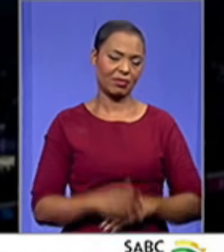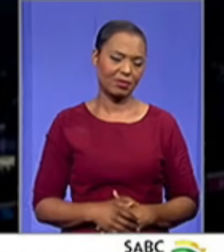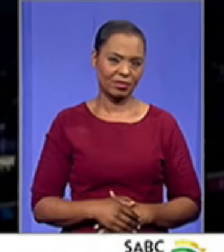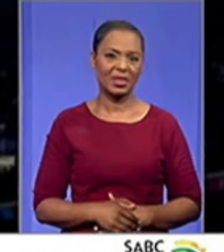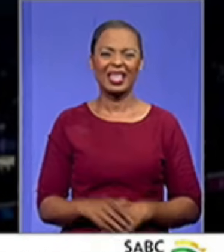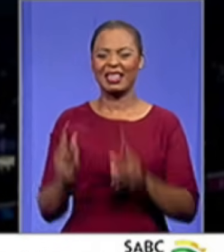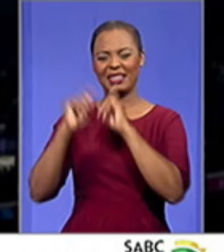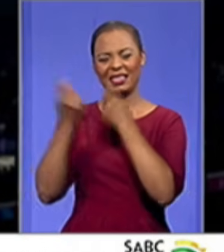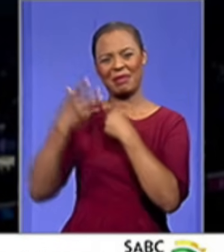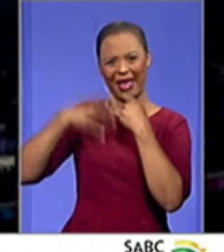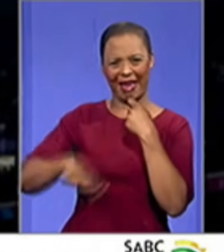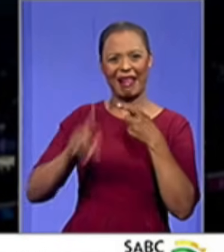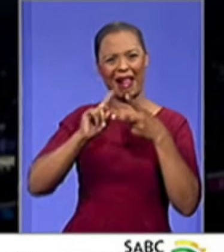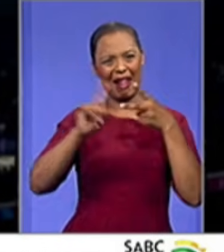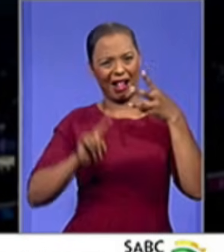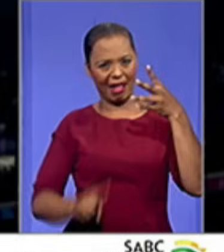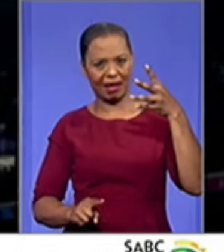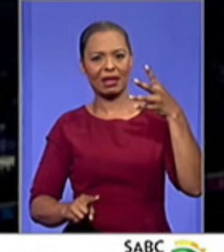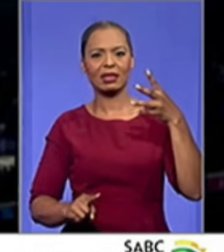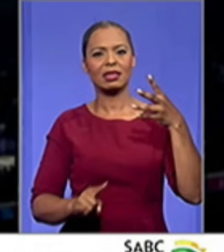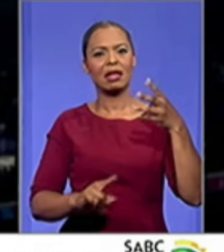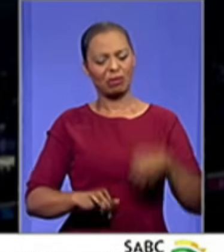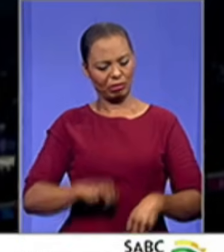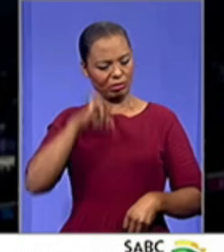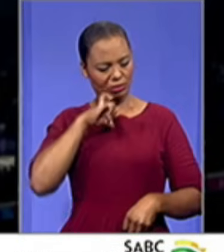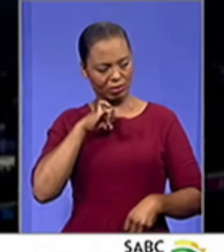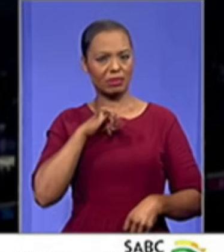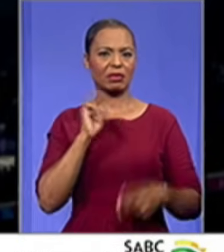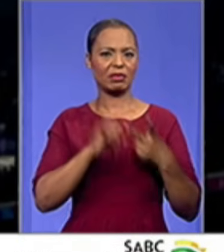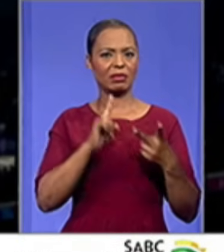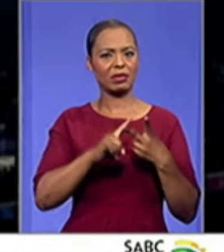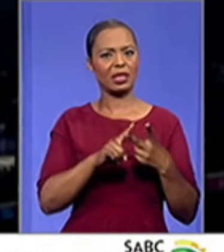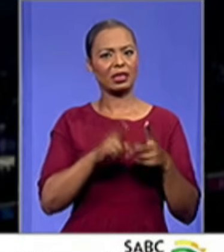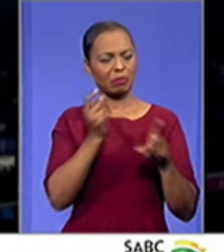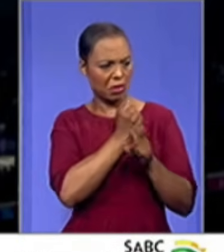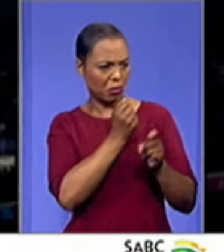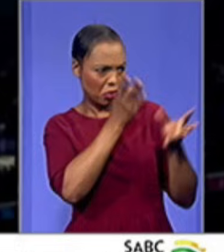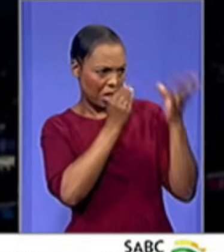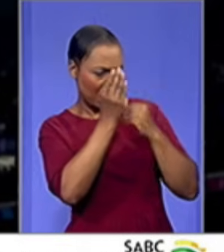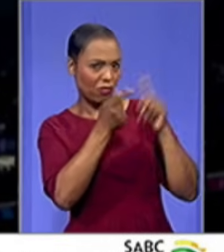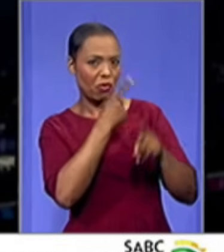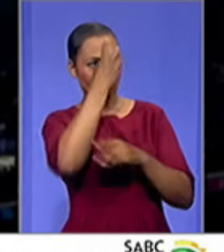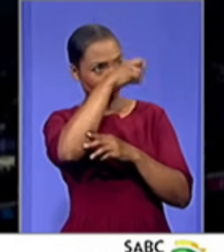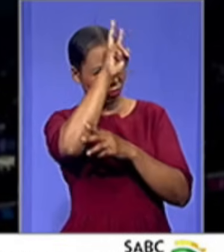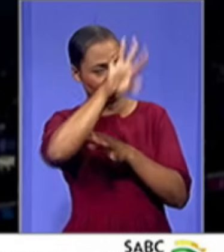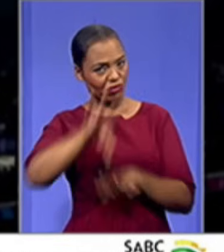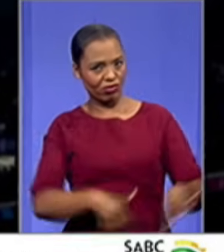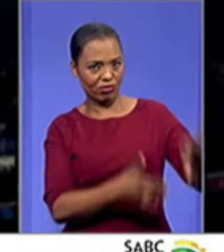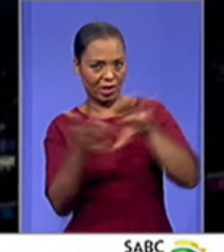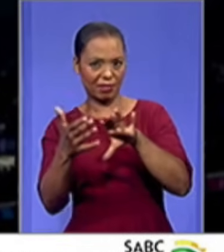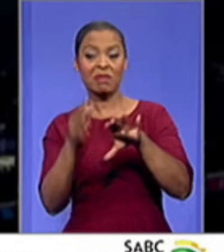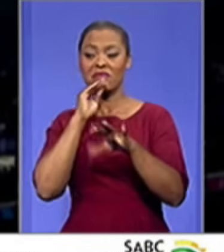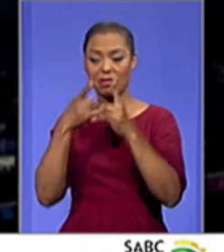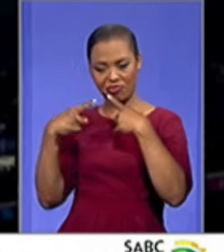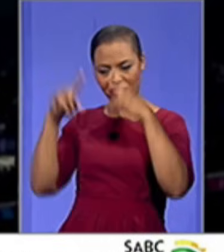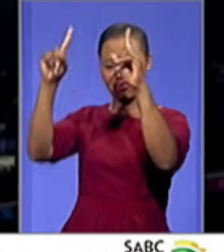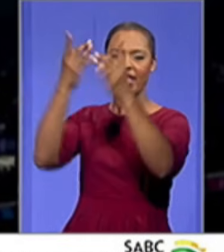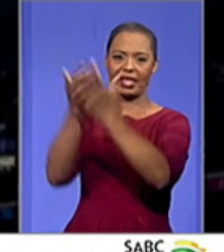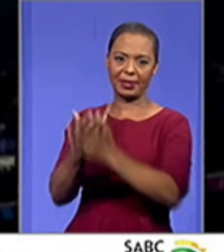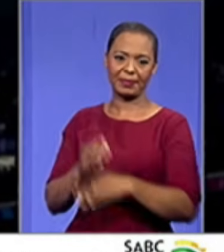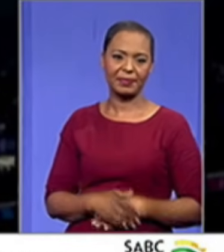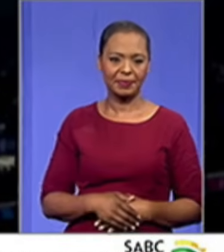bosetšhaba fa di ka na le maikemisetso le maikaelelo a tshwana la setlhopha sa rugby, re tla bona di tswelela pele mo dikgetsong tse di farologaneng,